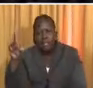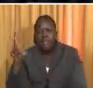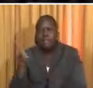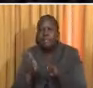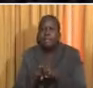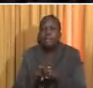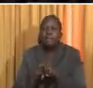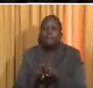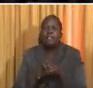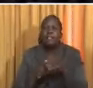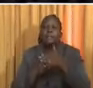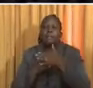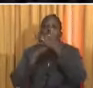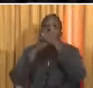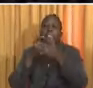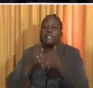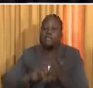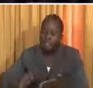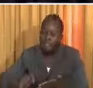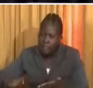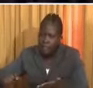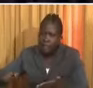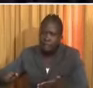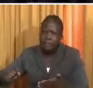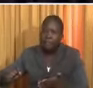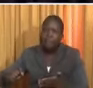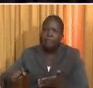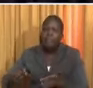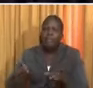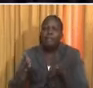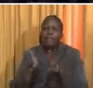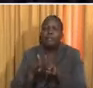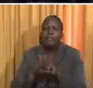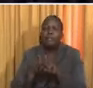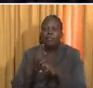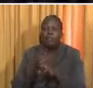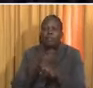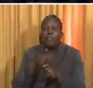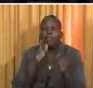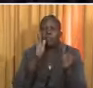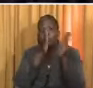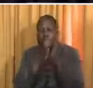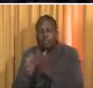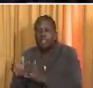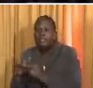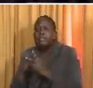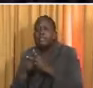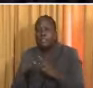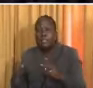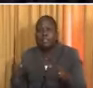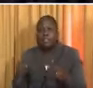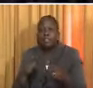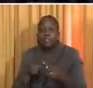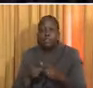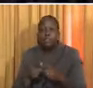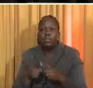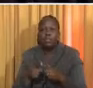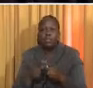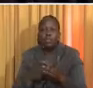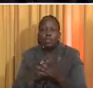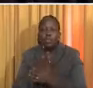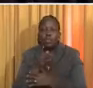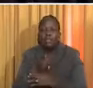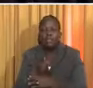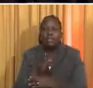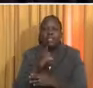and supporting signatures to IBC. And from this point, the process is self-executing along the lines in